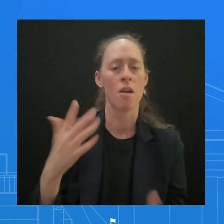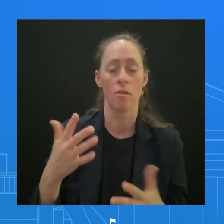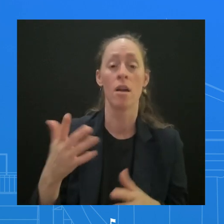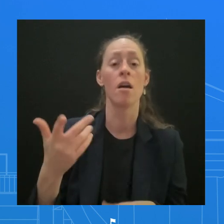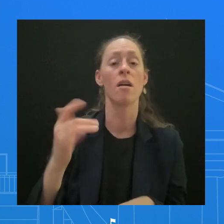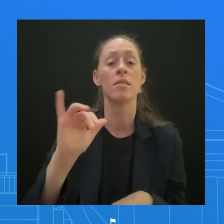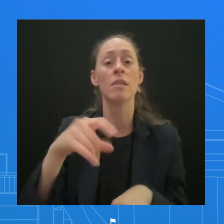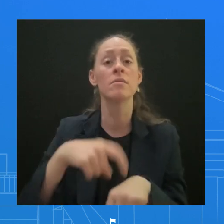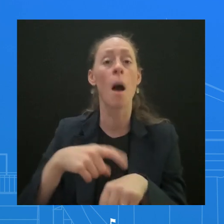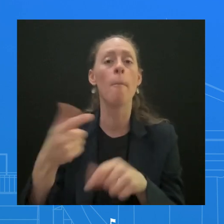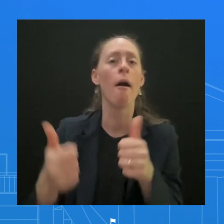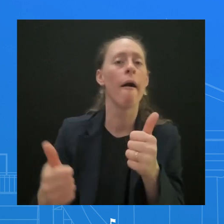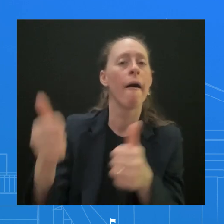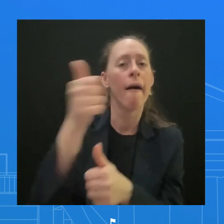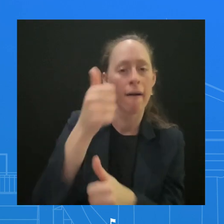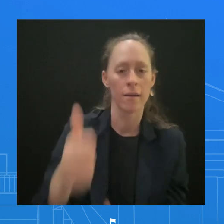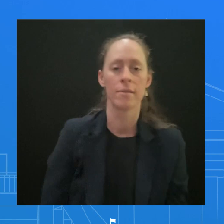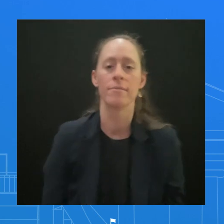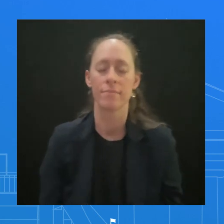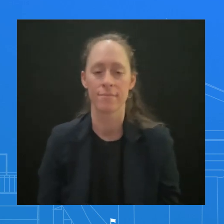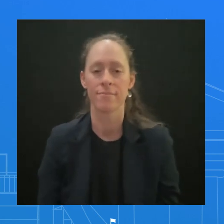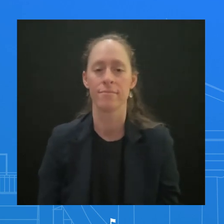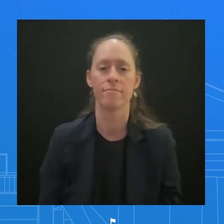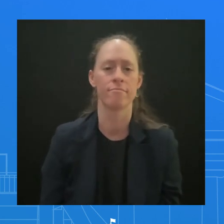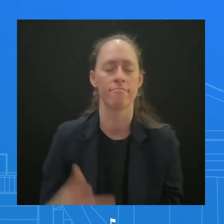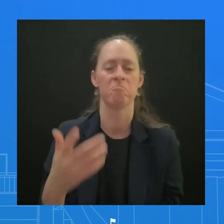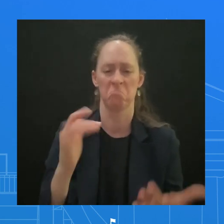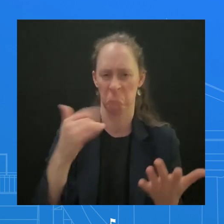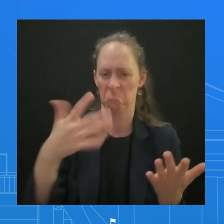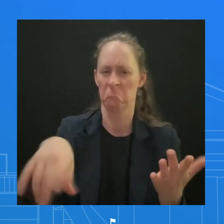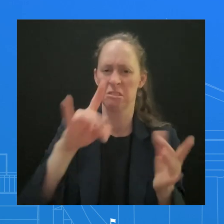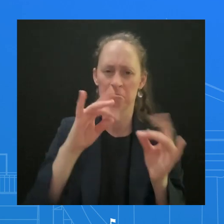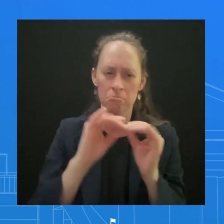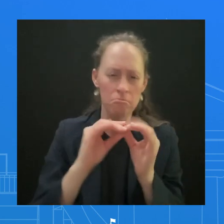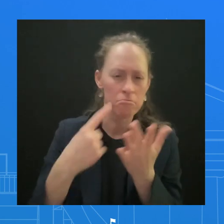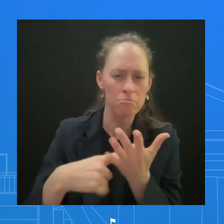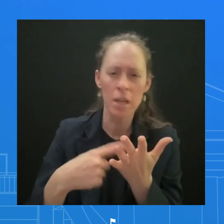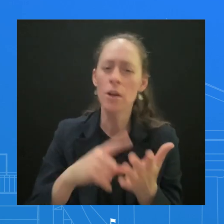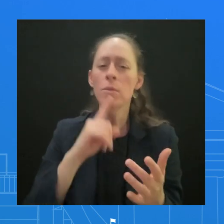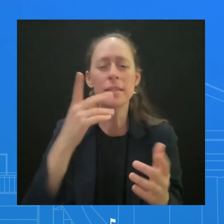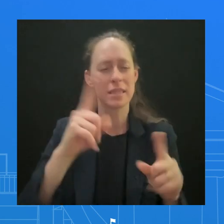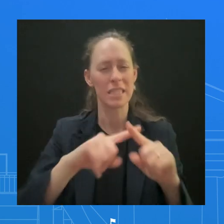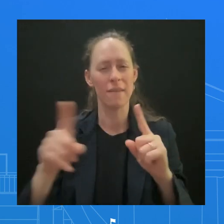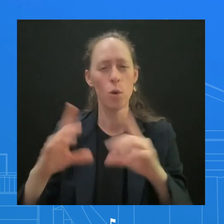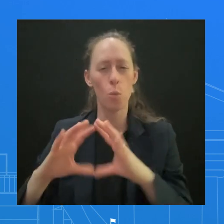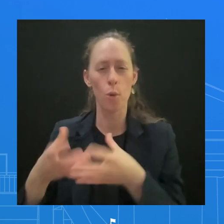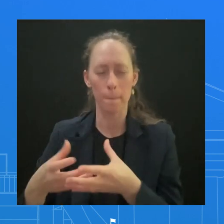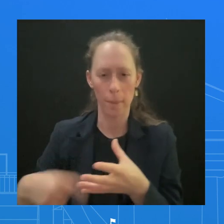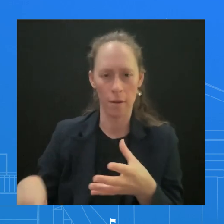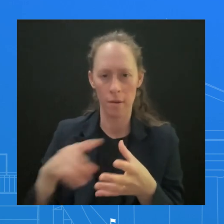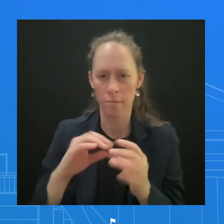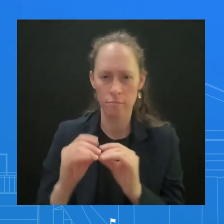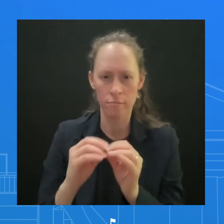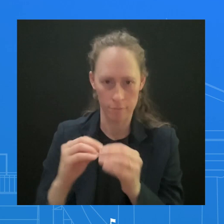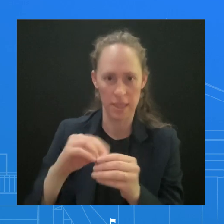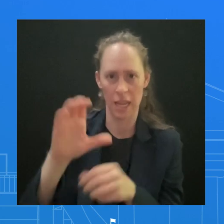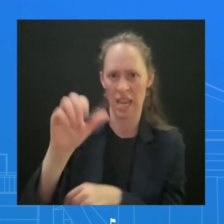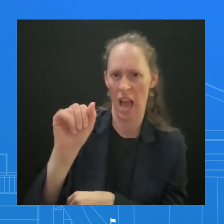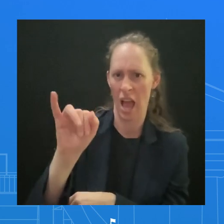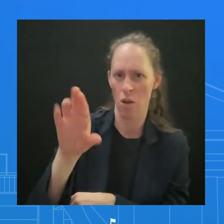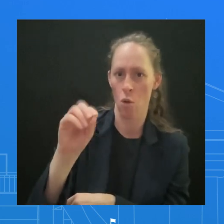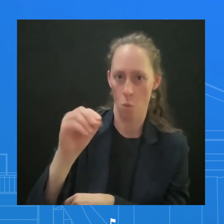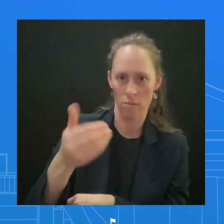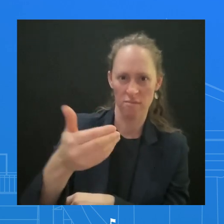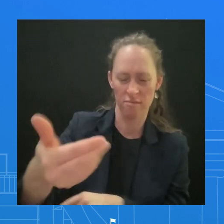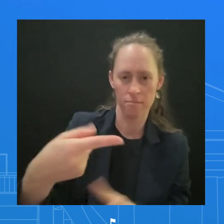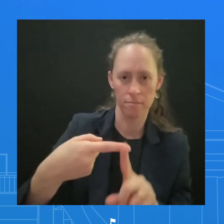nations, and it's done at a working level. This one was in Cairo earlier this month. We chaired it. It was a good opportunity. The